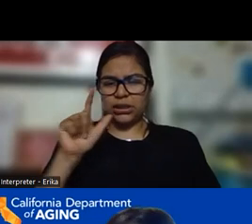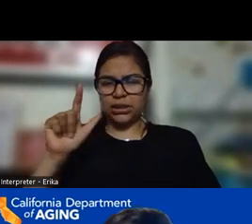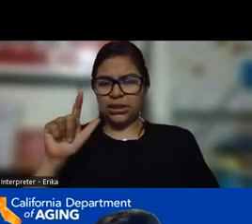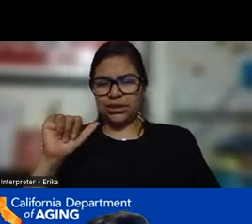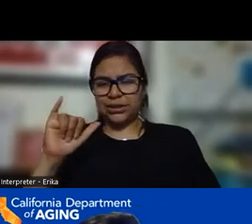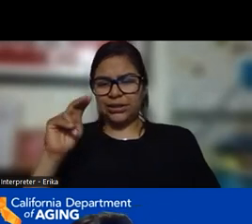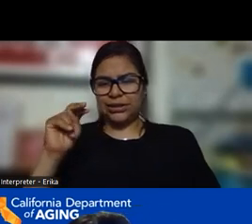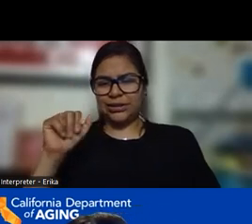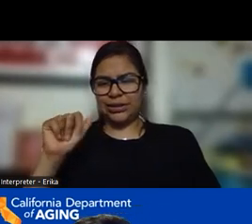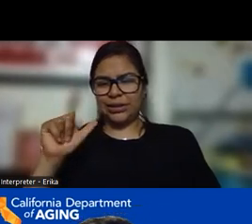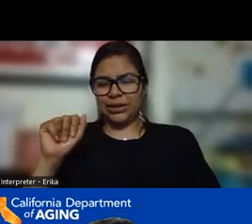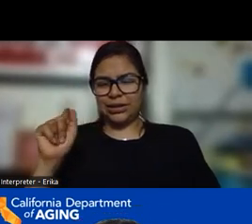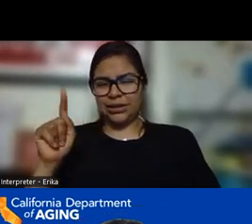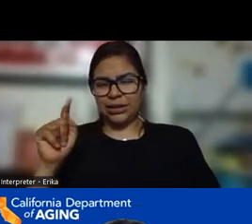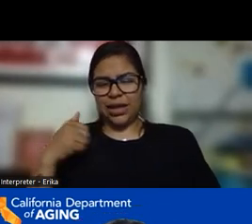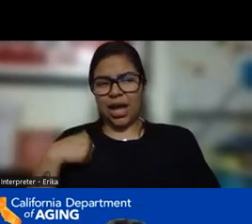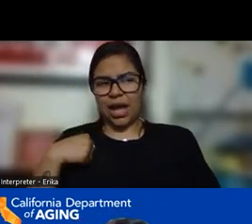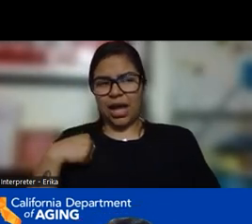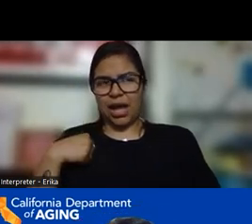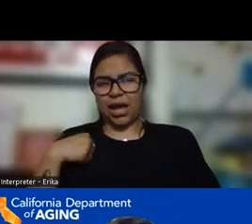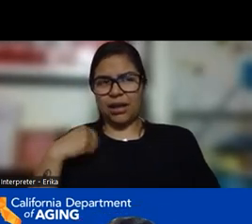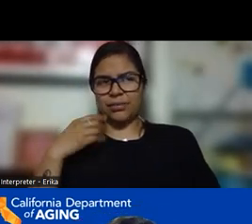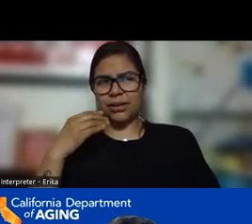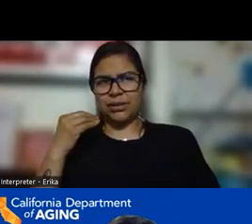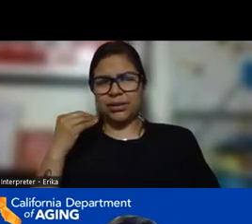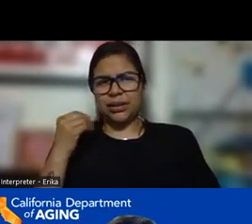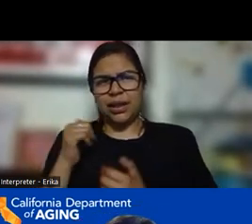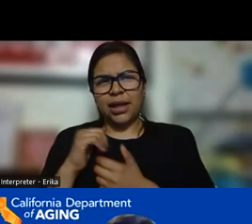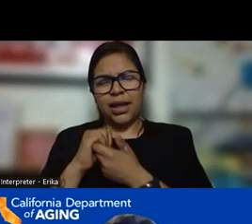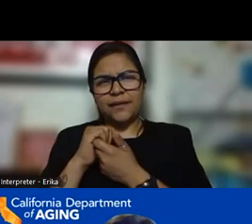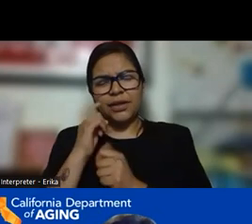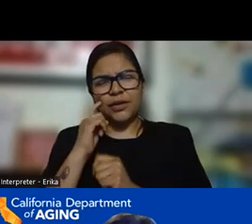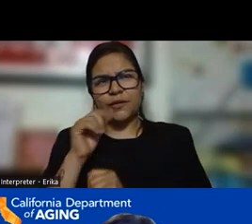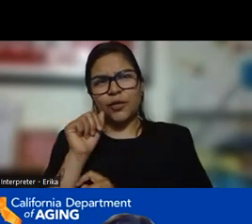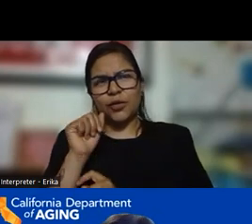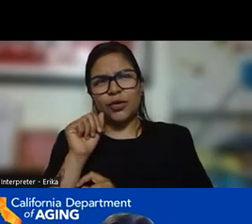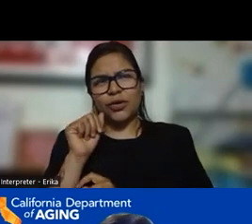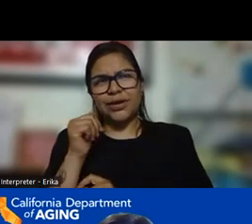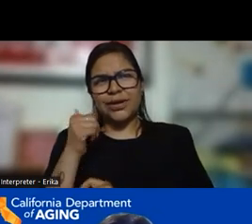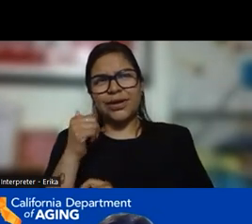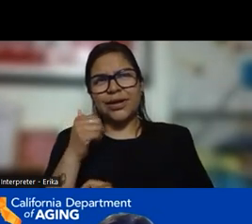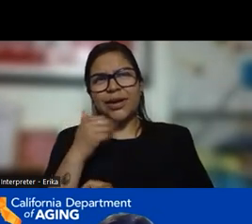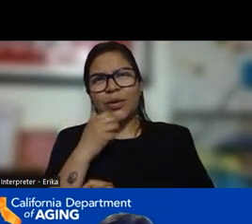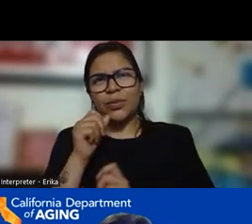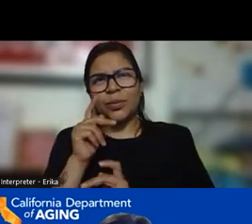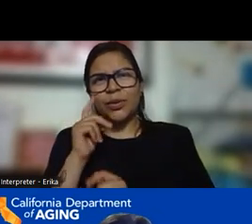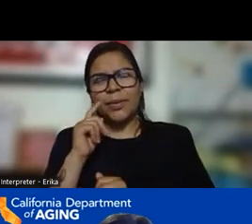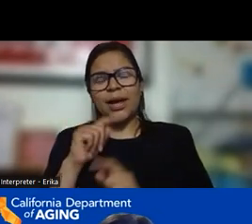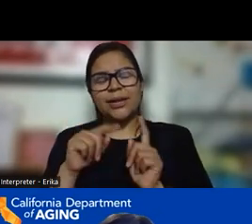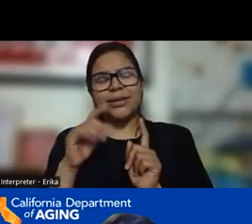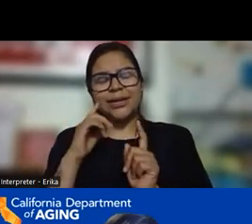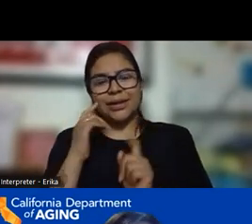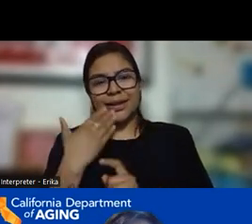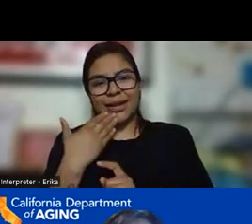Senior Advocacy and Disability Advocacy. I wanted to thank you all for your commitment and tenacity,